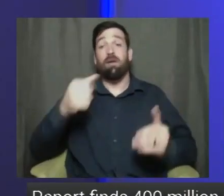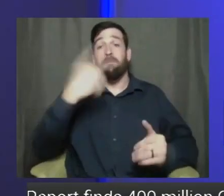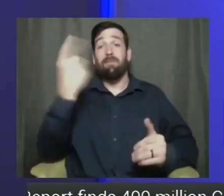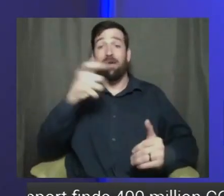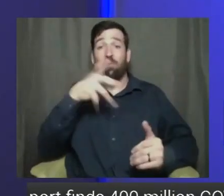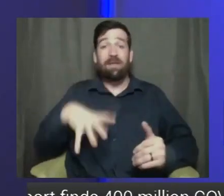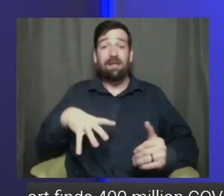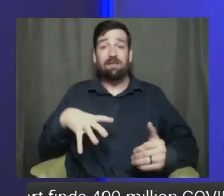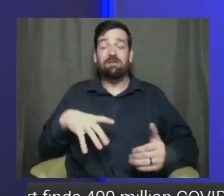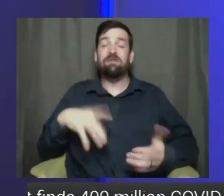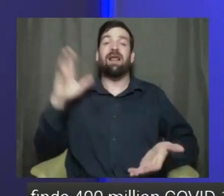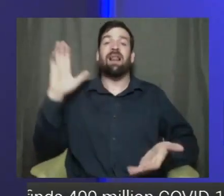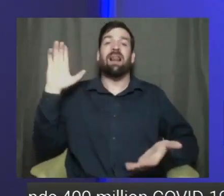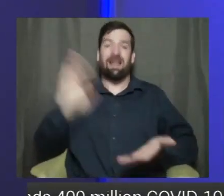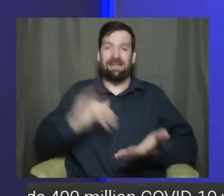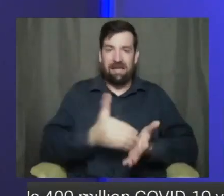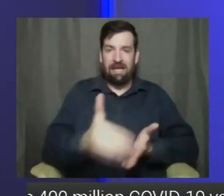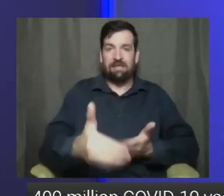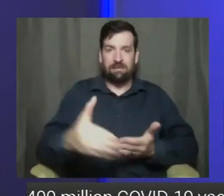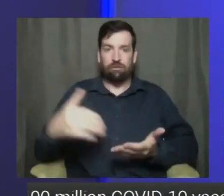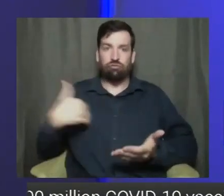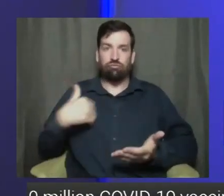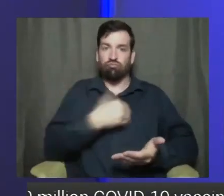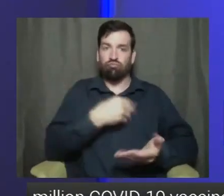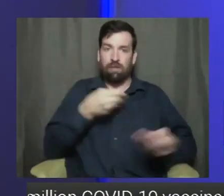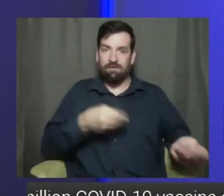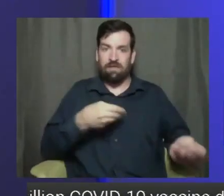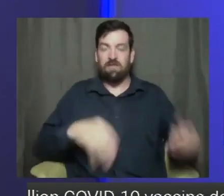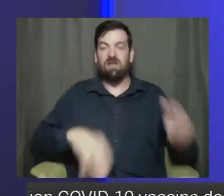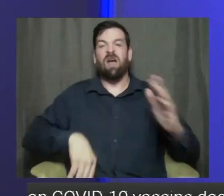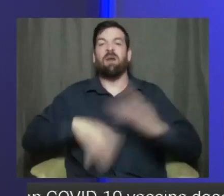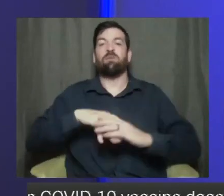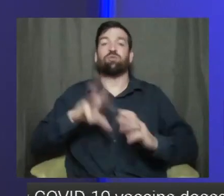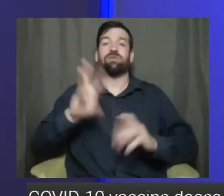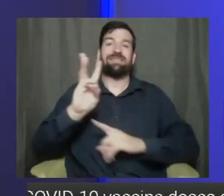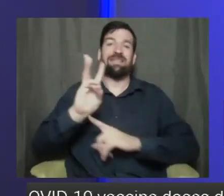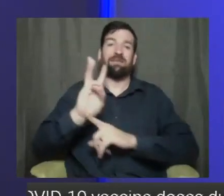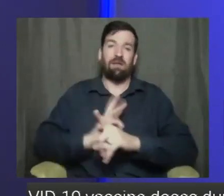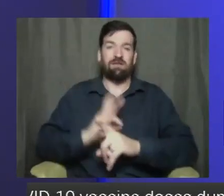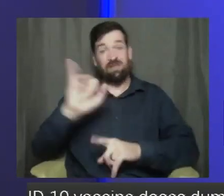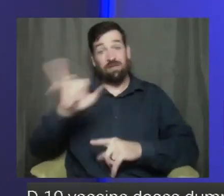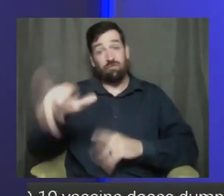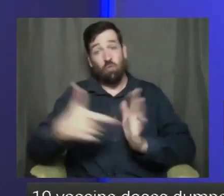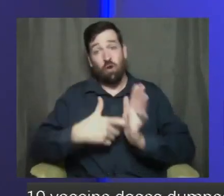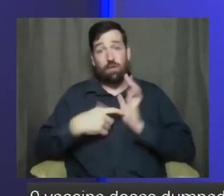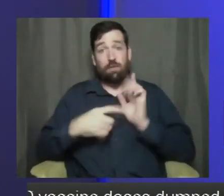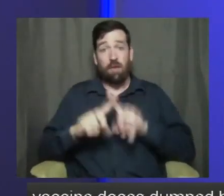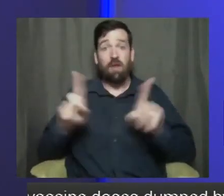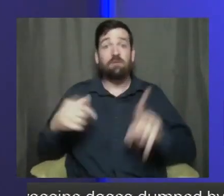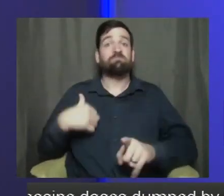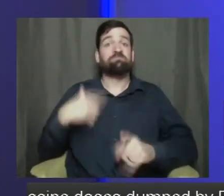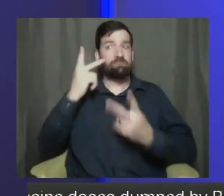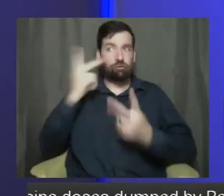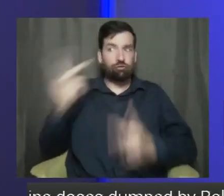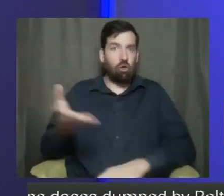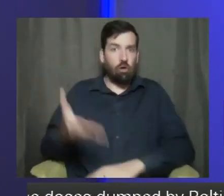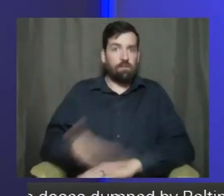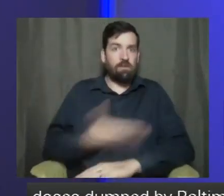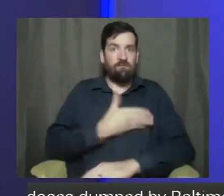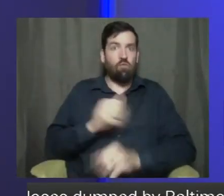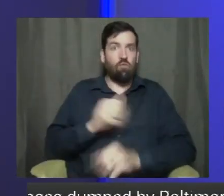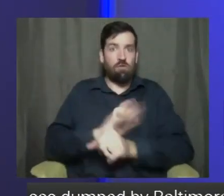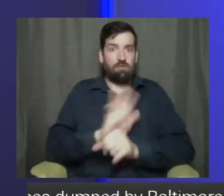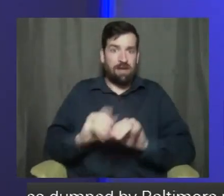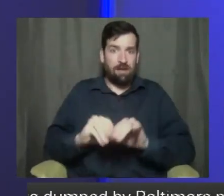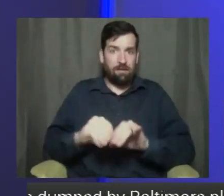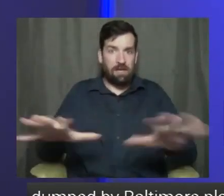breastfeed and to uptake breastfeeding for up to 6 months, which is kind of that requirement. But we saw before the pandemic the disparities in getting